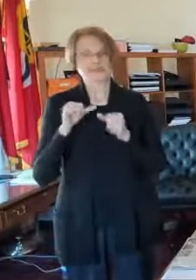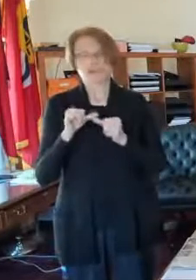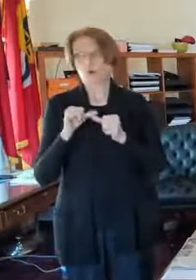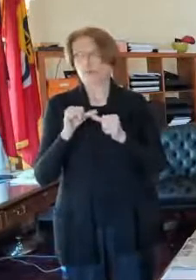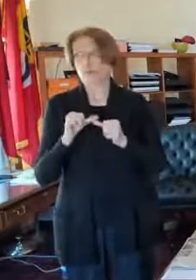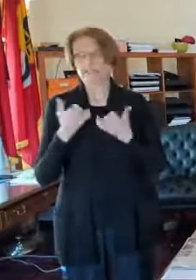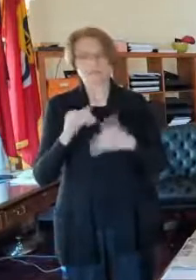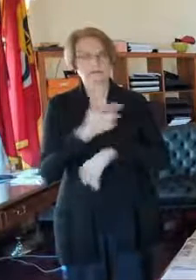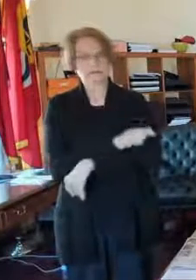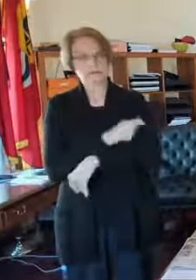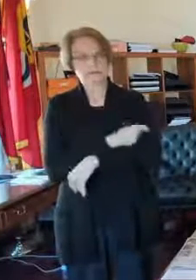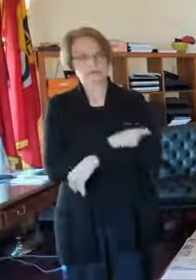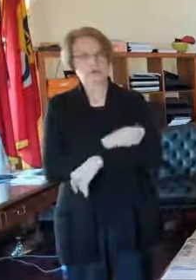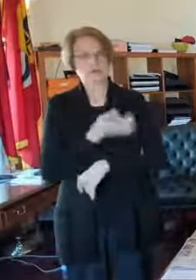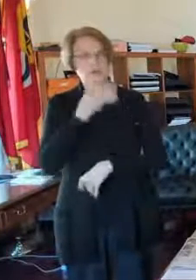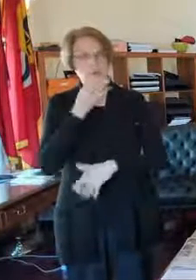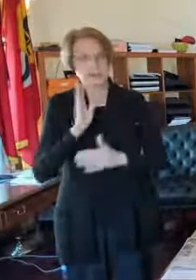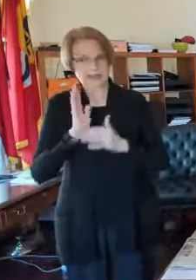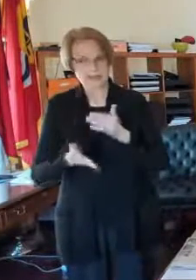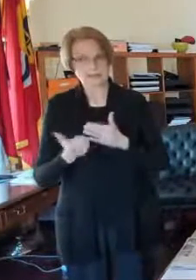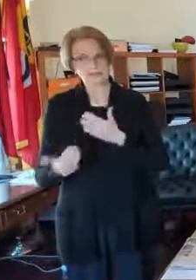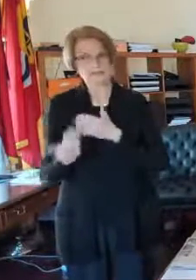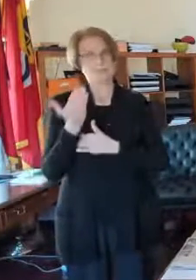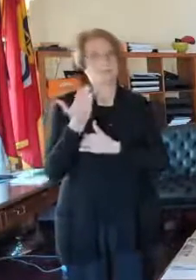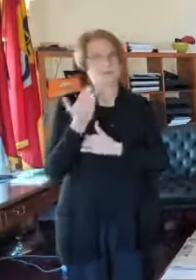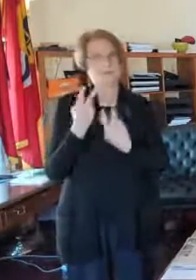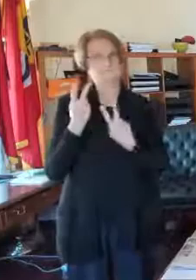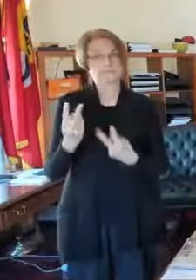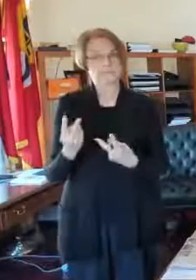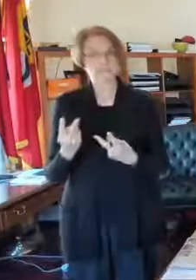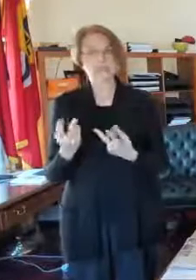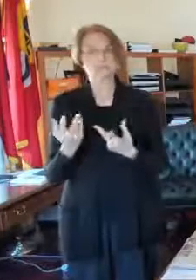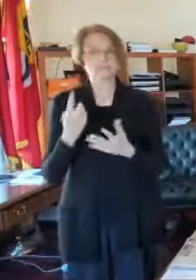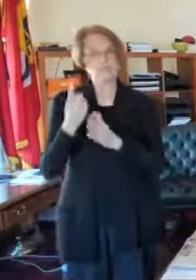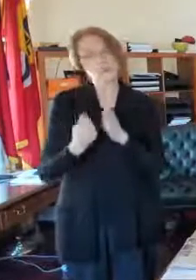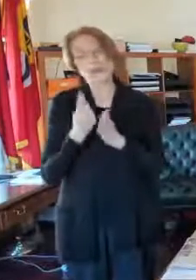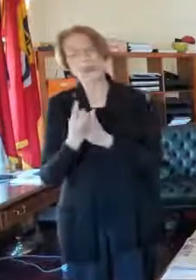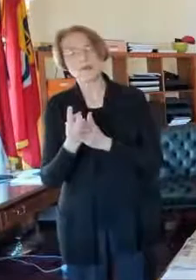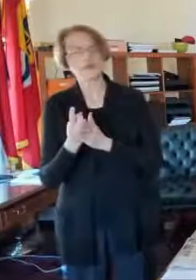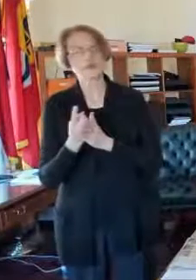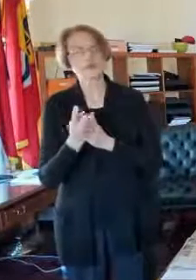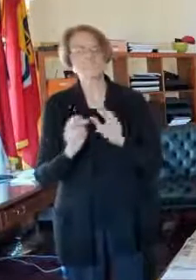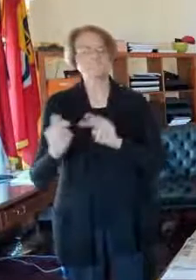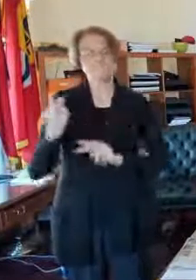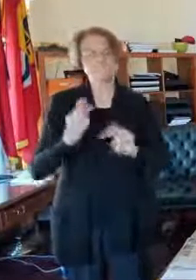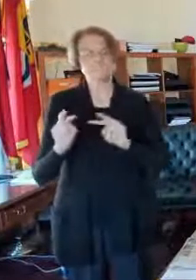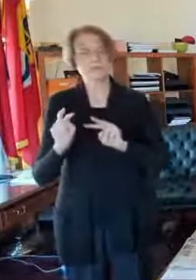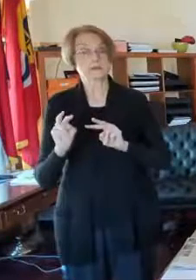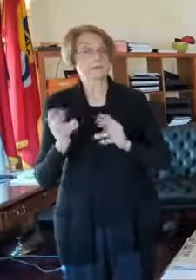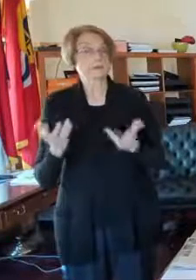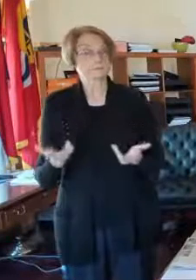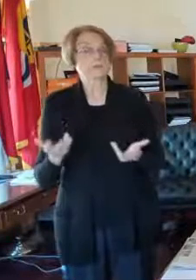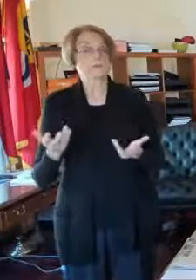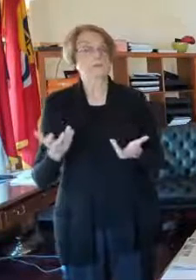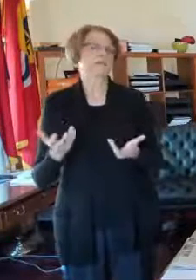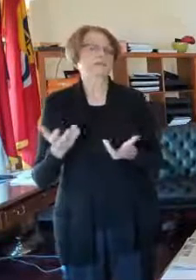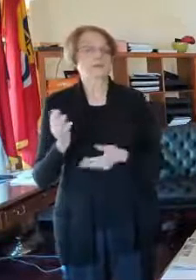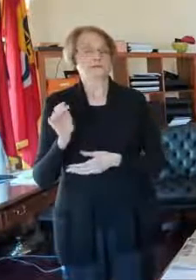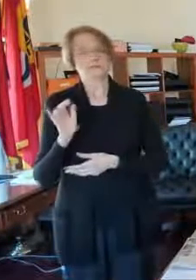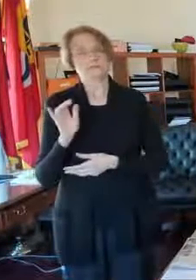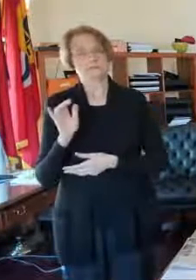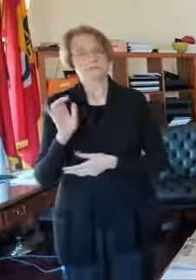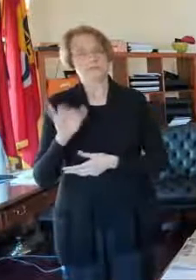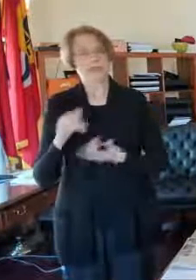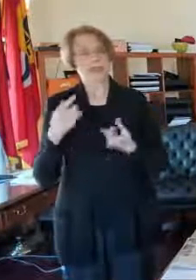at this point. They're about ready to wrap up. I was there this morning for an hour or so. And this was able to